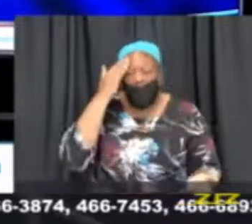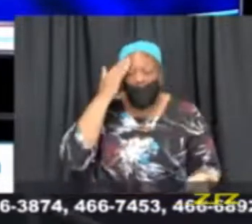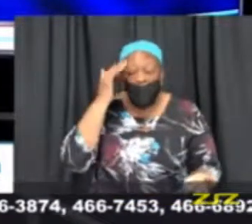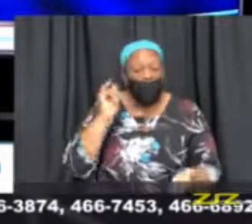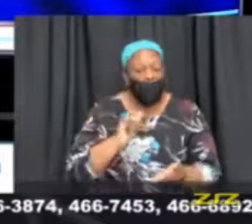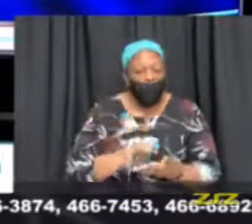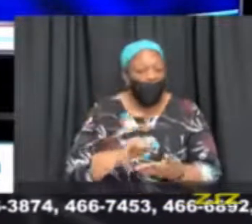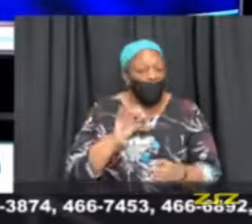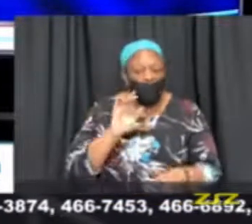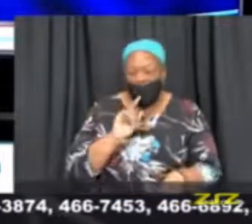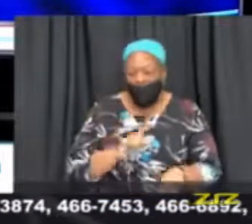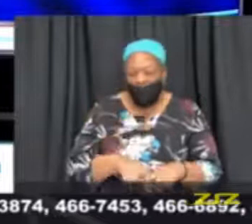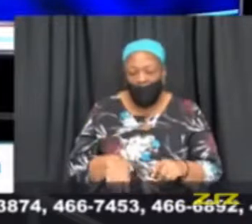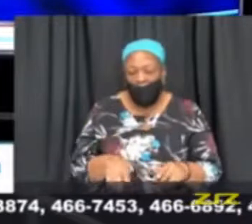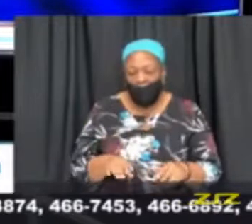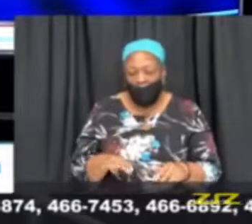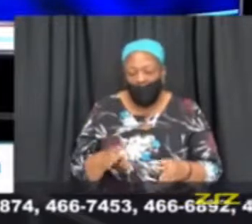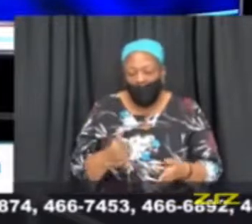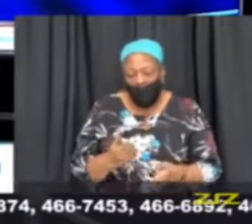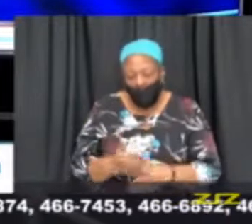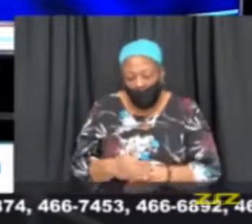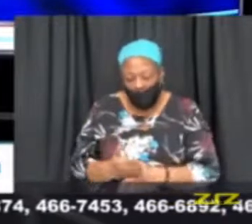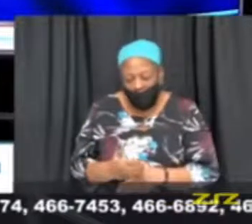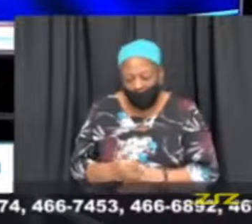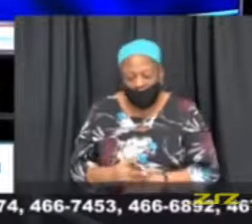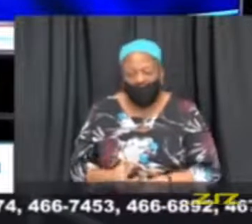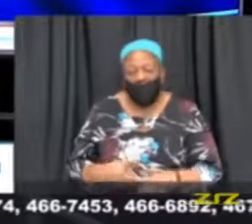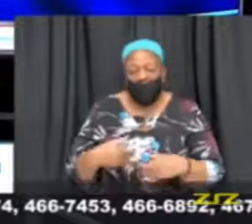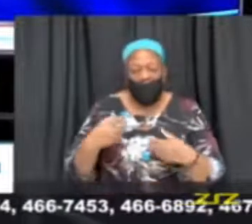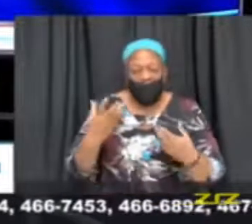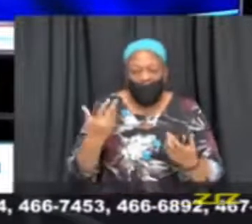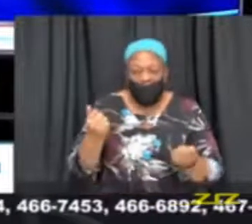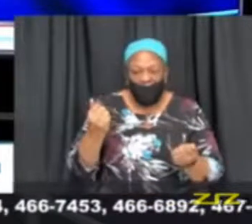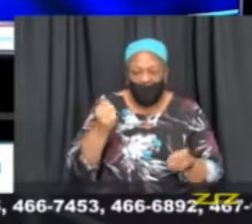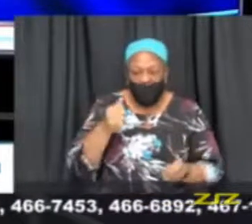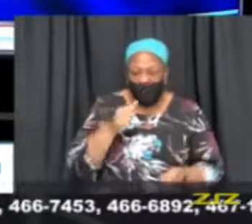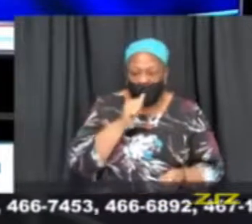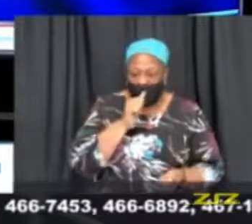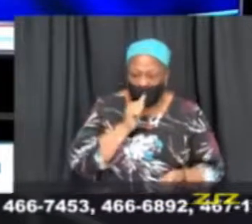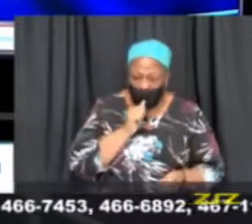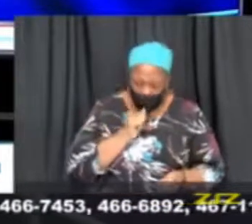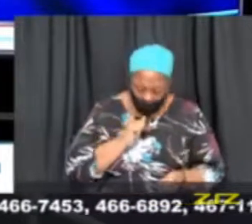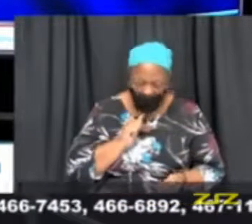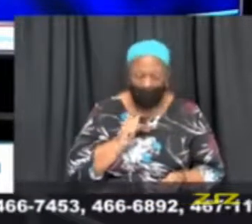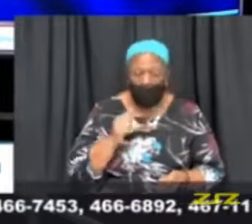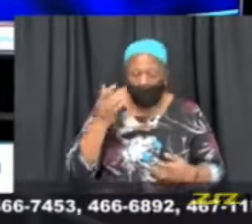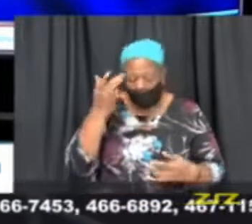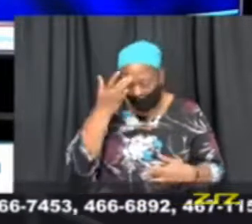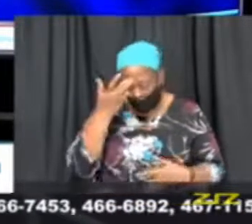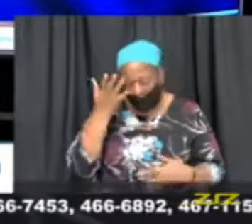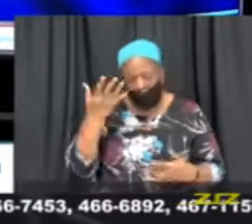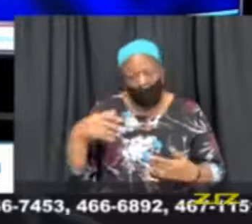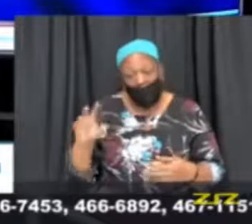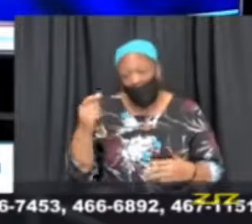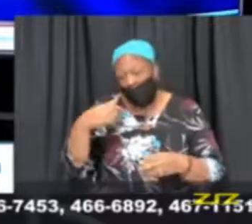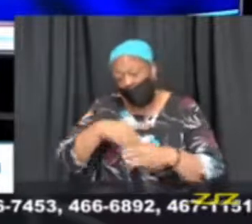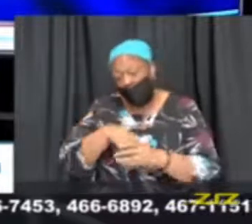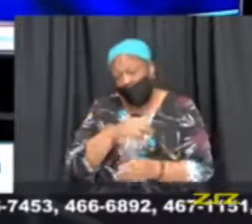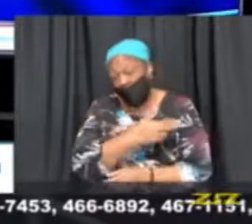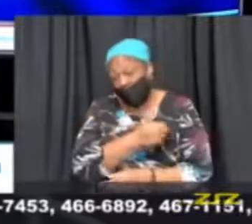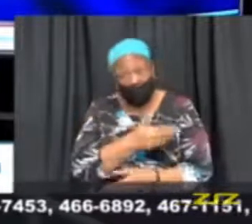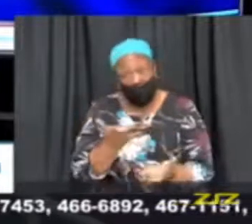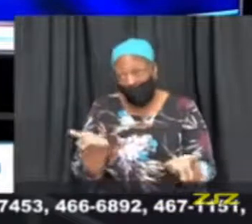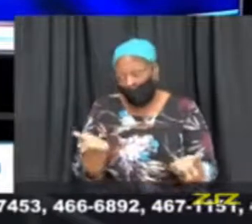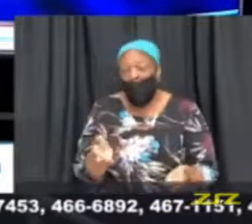vaccinated, my chance of getting serious disease and being hospitalized from COVID-19 is